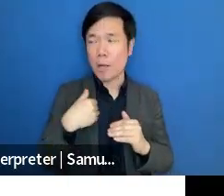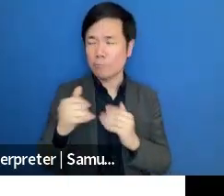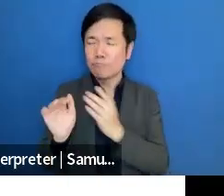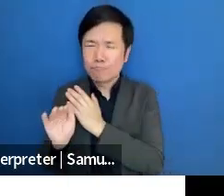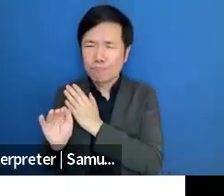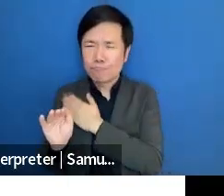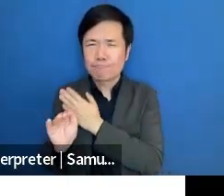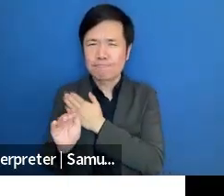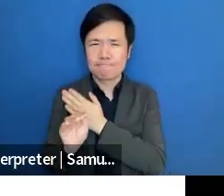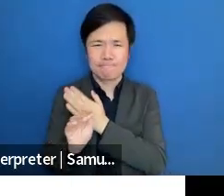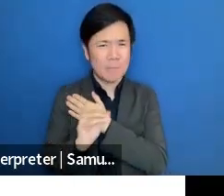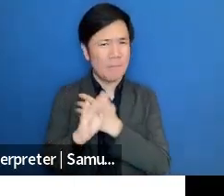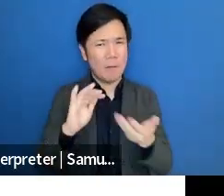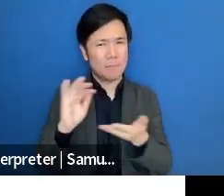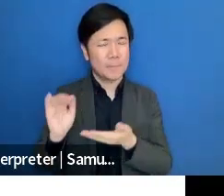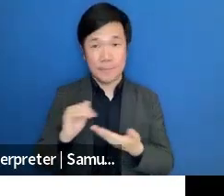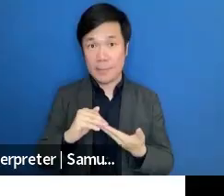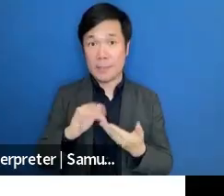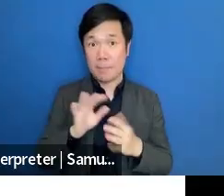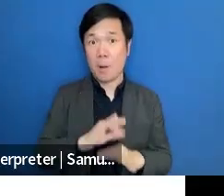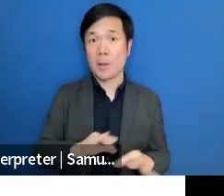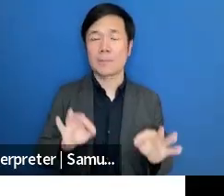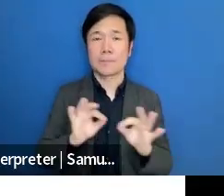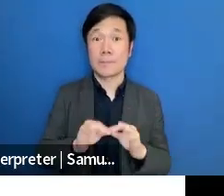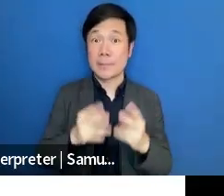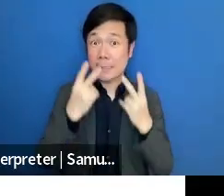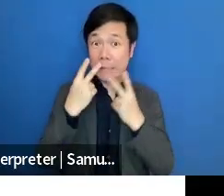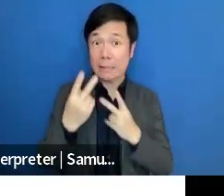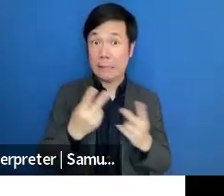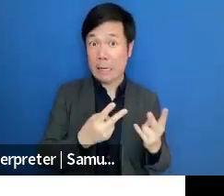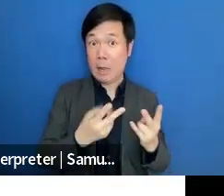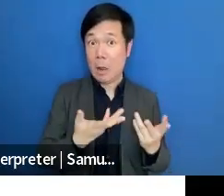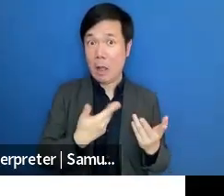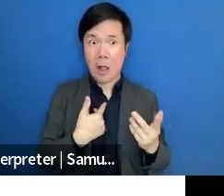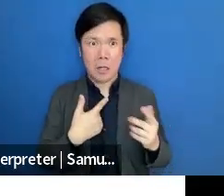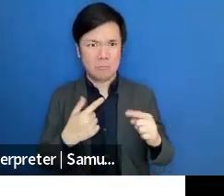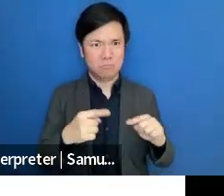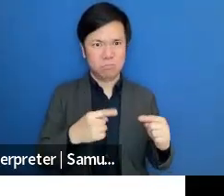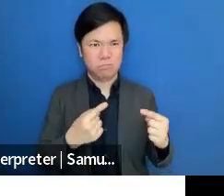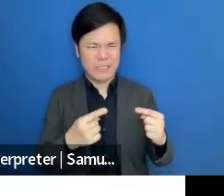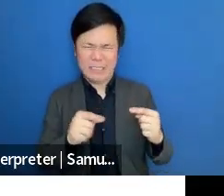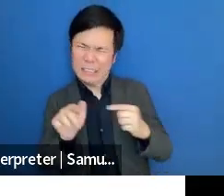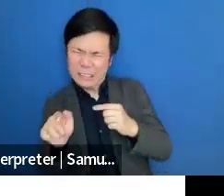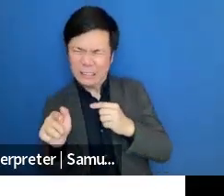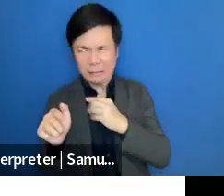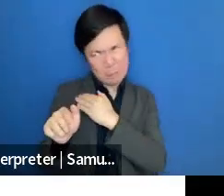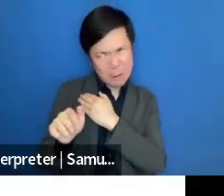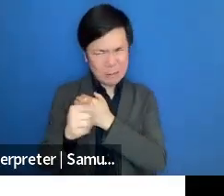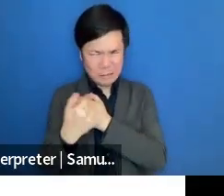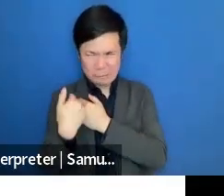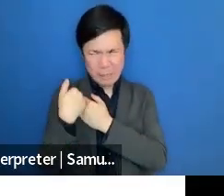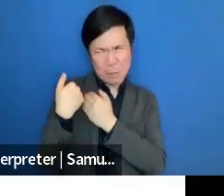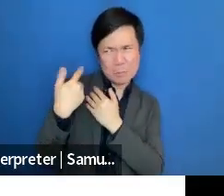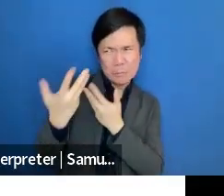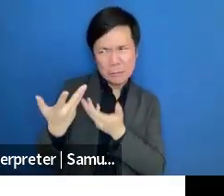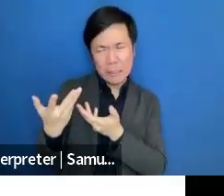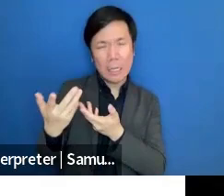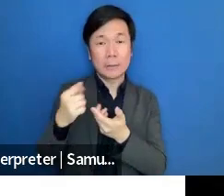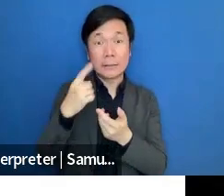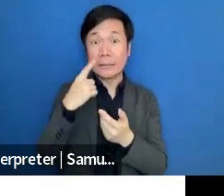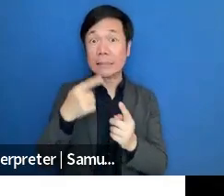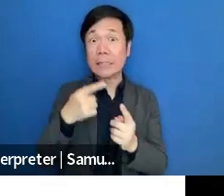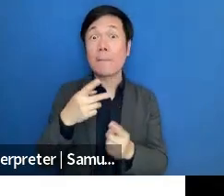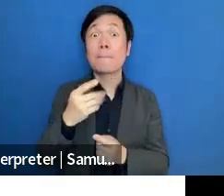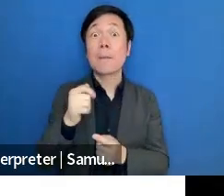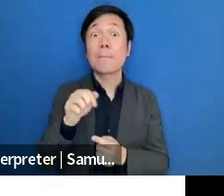donors and their constituents. There's a real tension here, and PMER can help us navigate it. Reflexivity requires ongoing